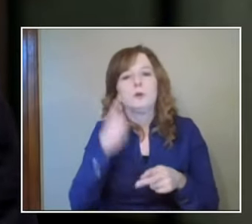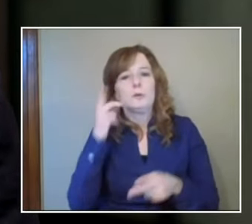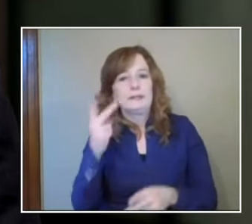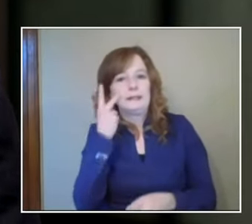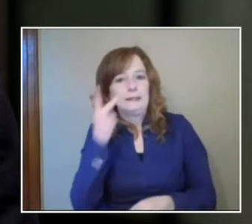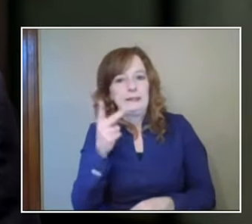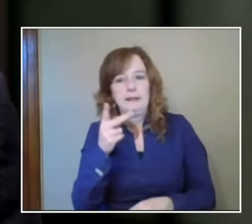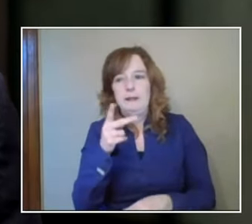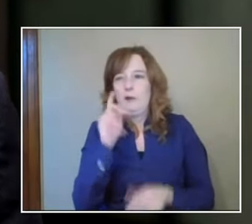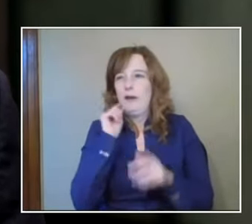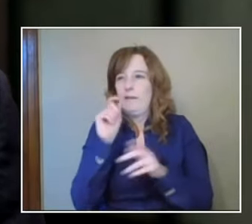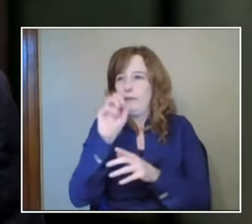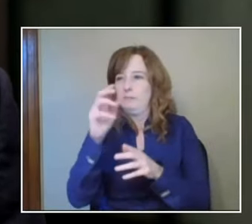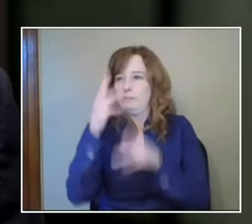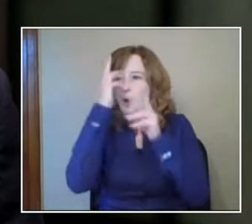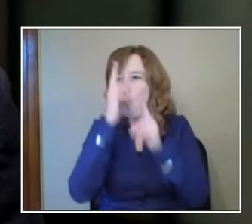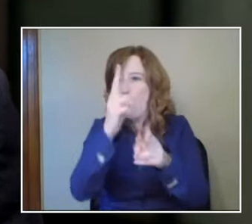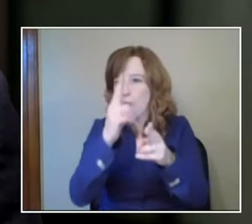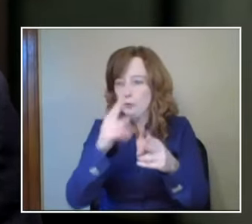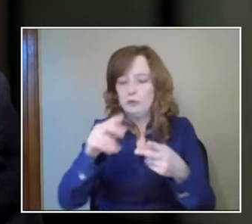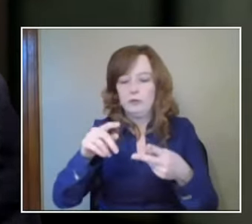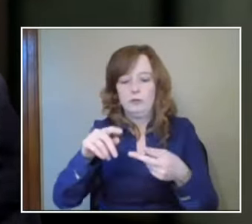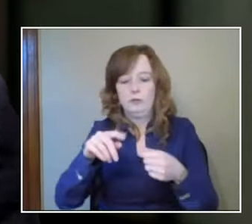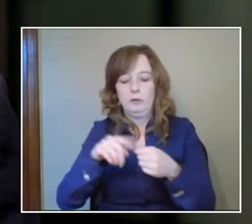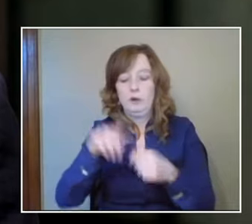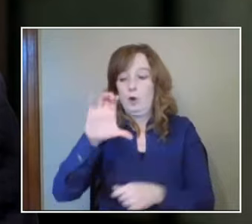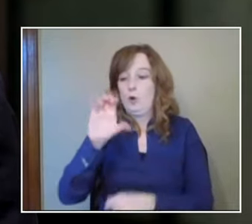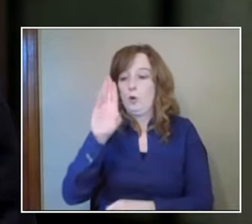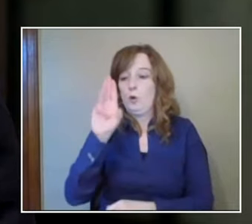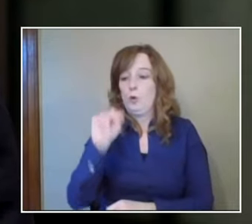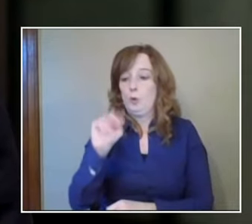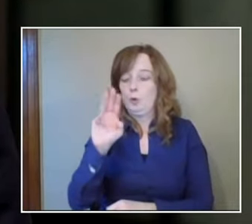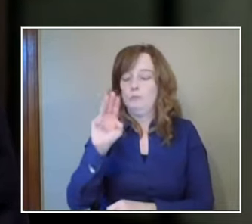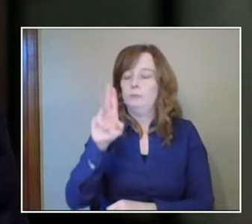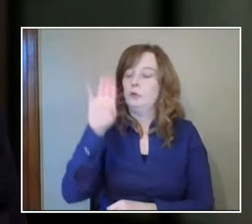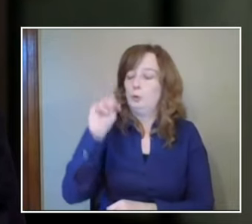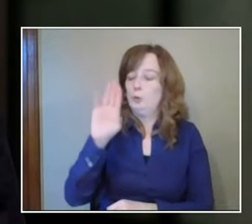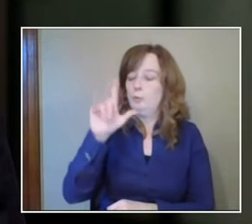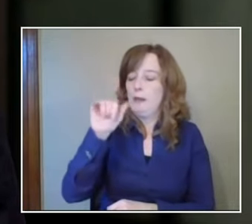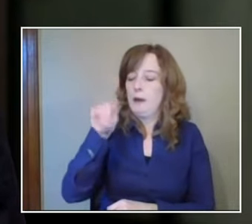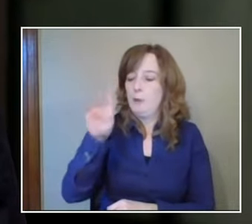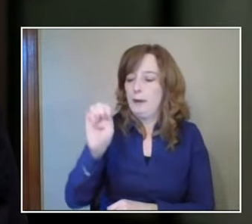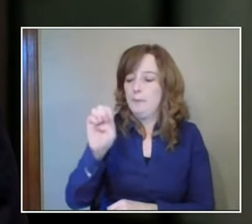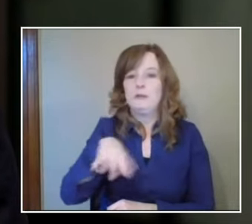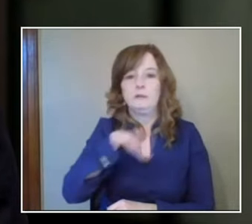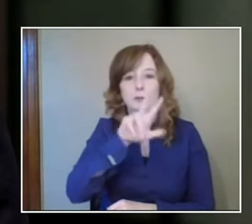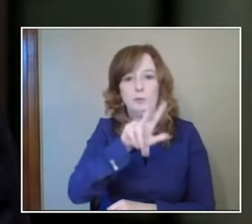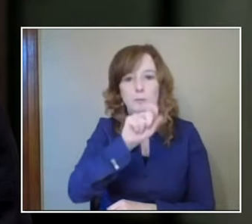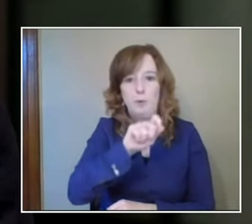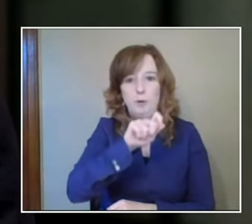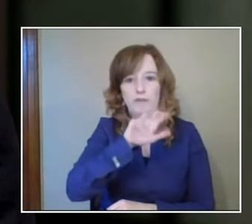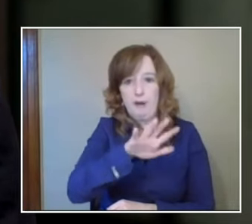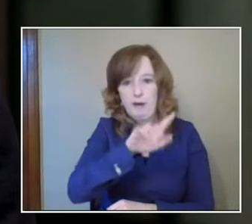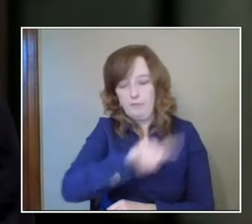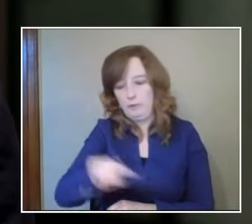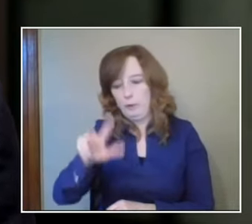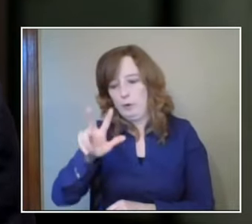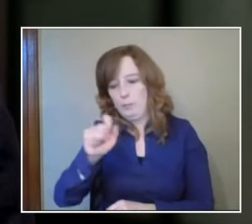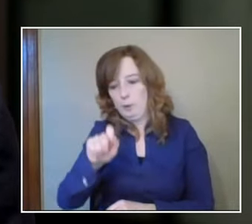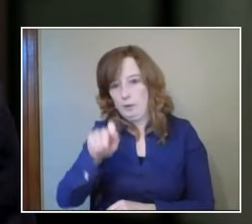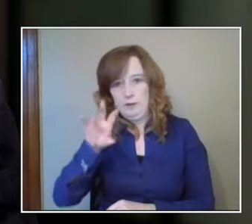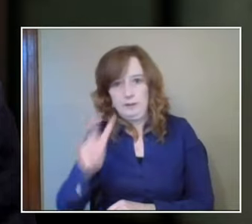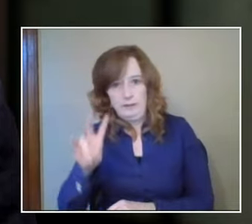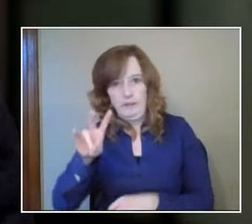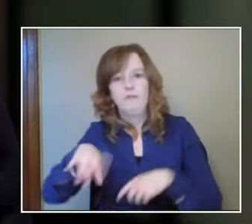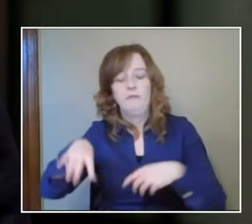laude for those earning between a 3.5 and a 3.79 GPA, magna cum laude for those